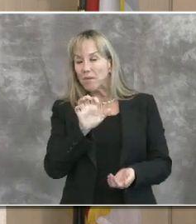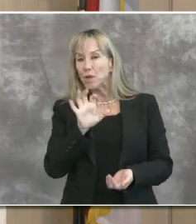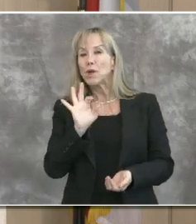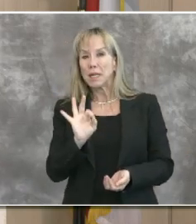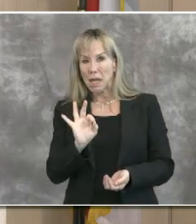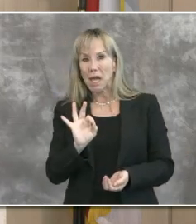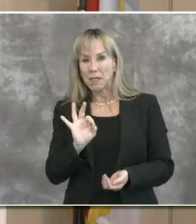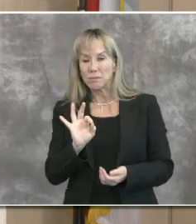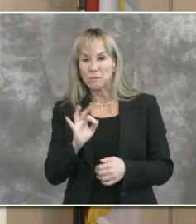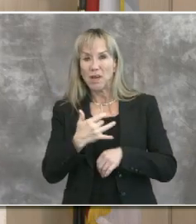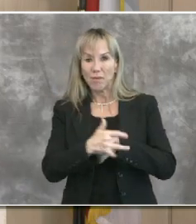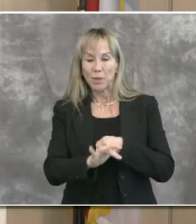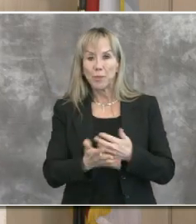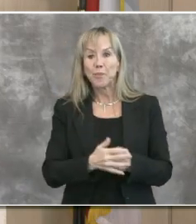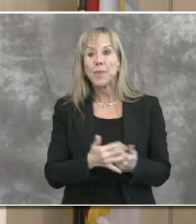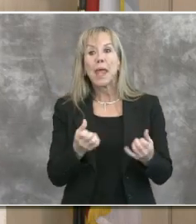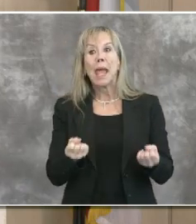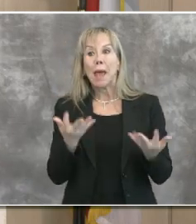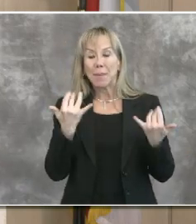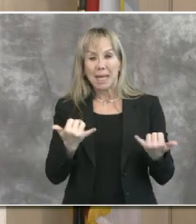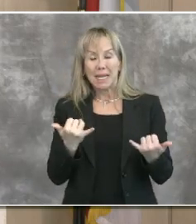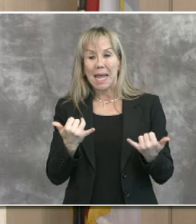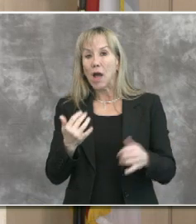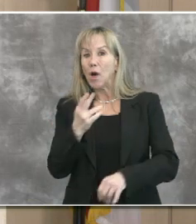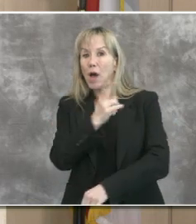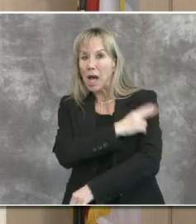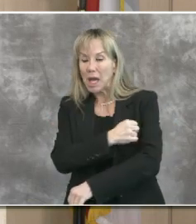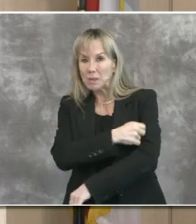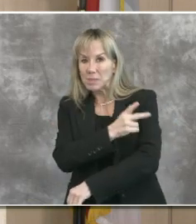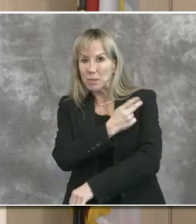6,509. The current number of hospital patients is at